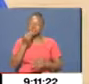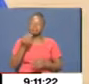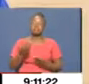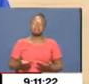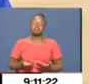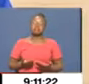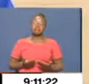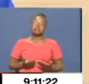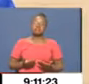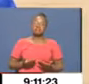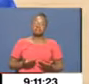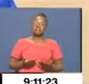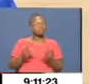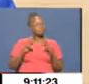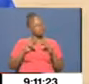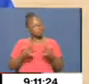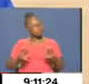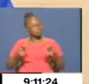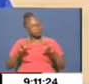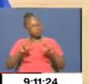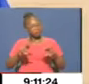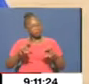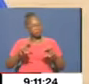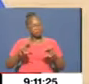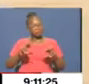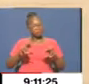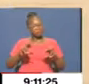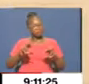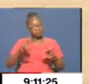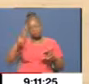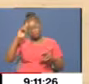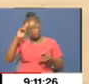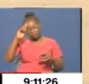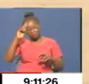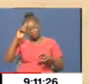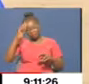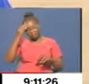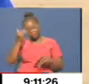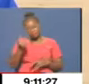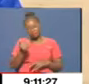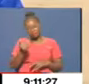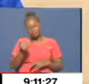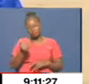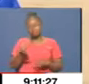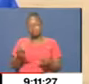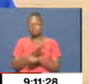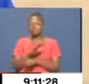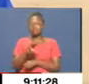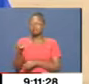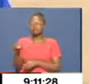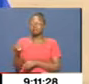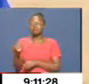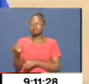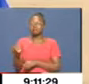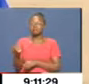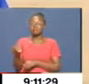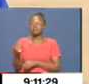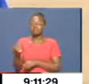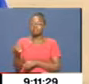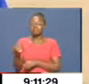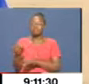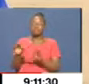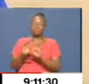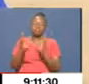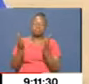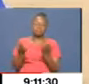And we see the reason behind is that most of them come from families